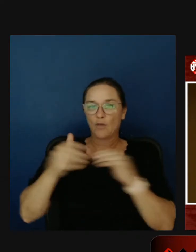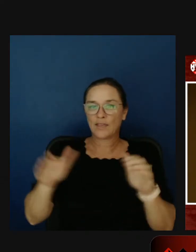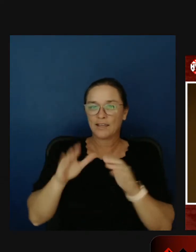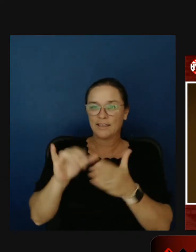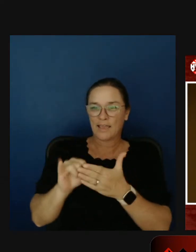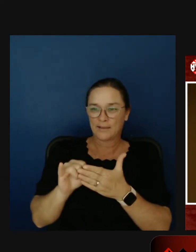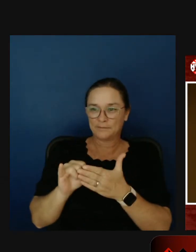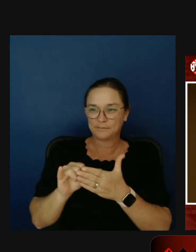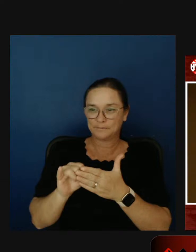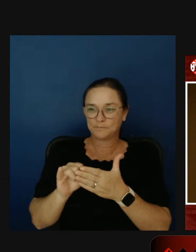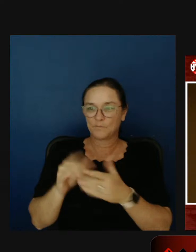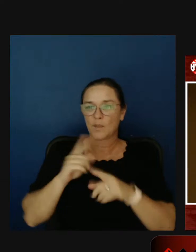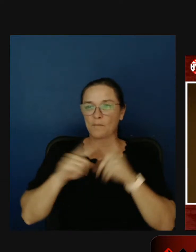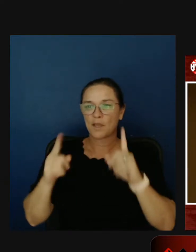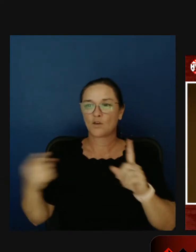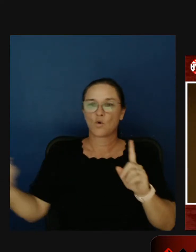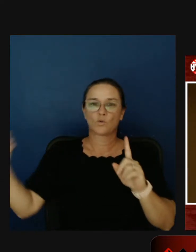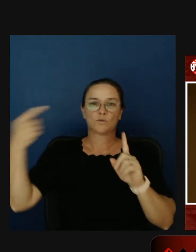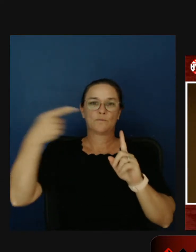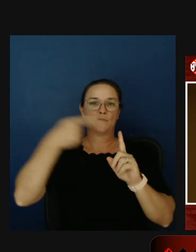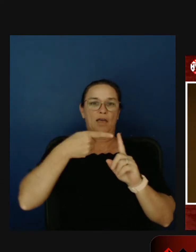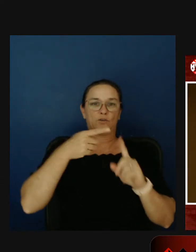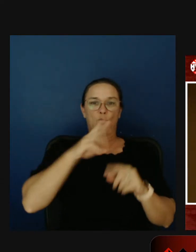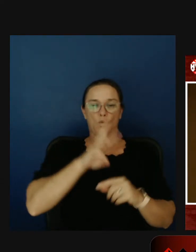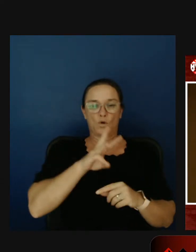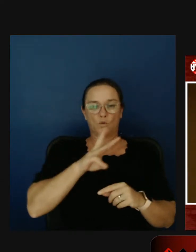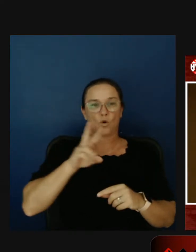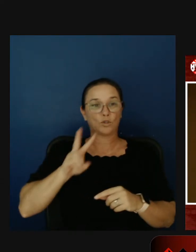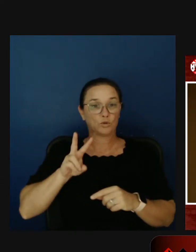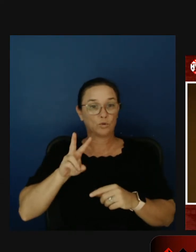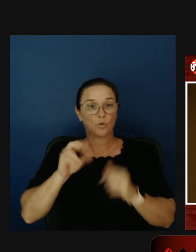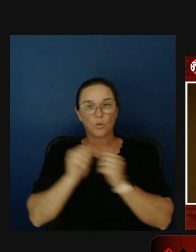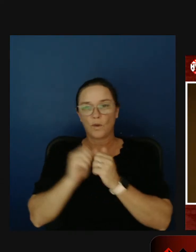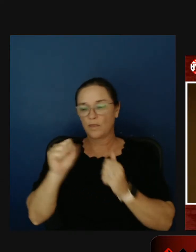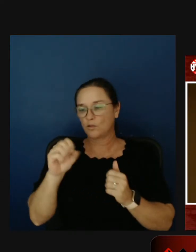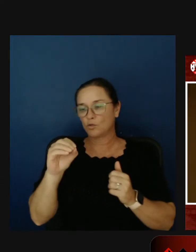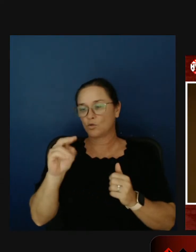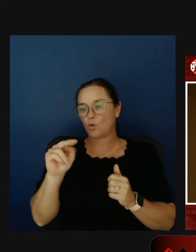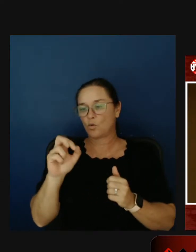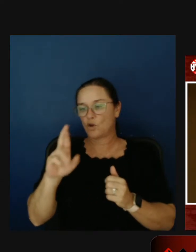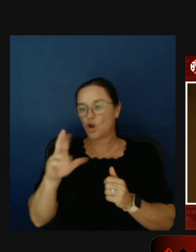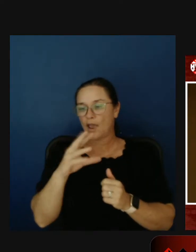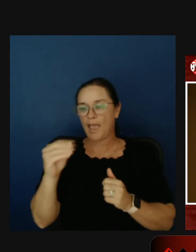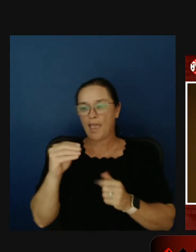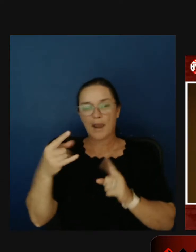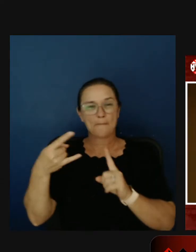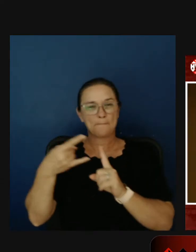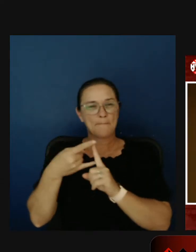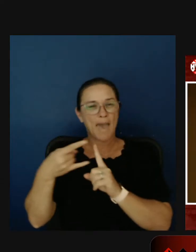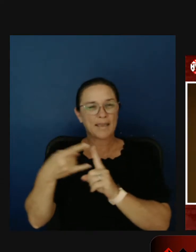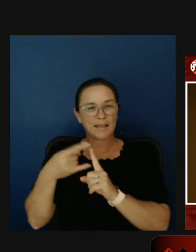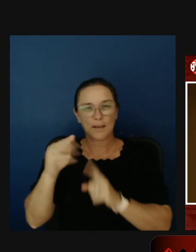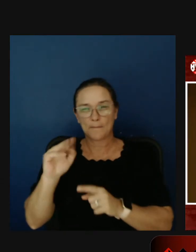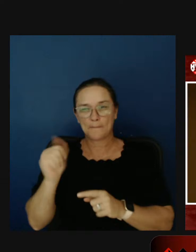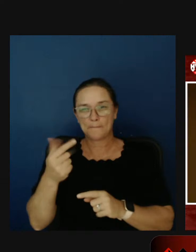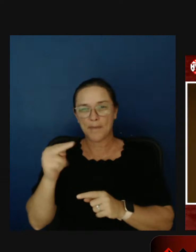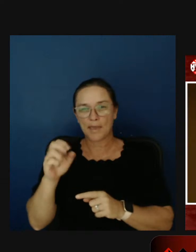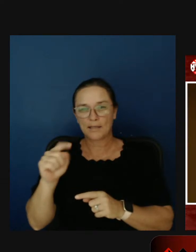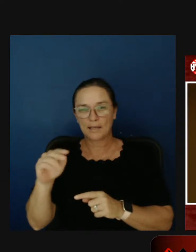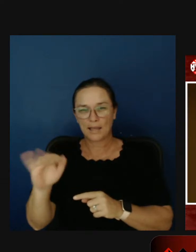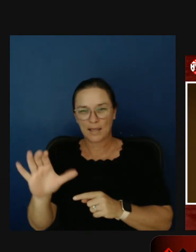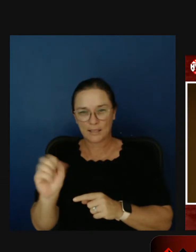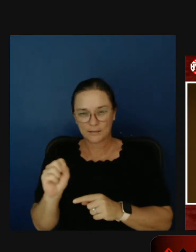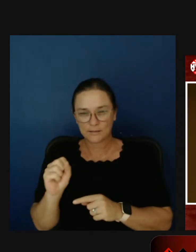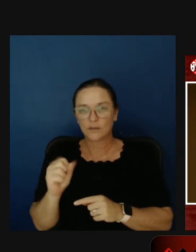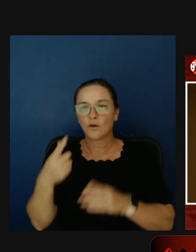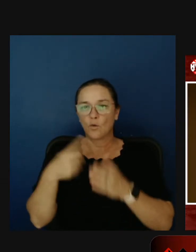back to in World War II with sonar and magnetics, where they were able to measured different magnetic susceptibilities on the ocean